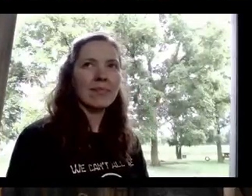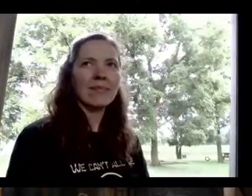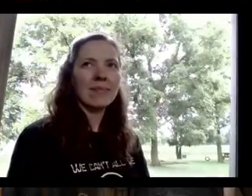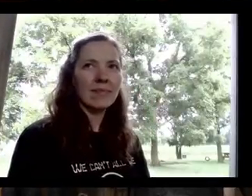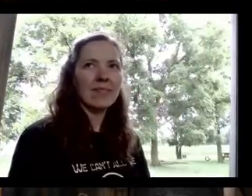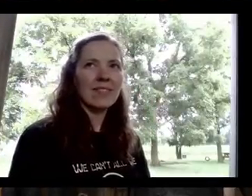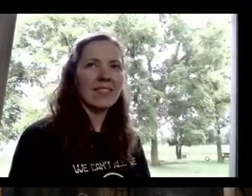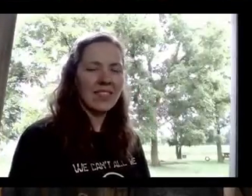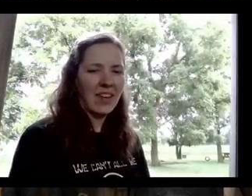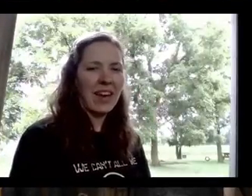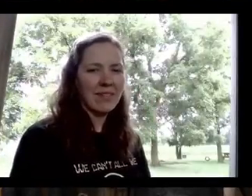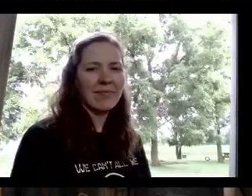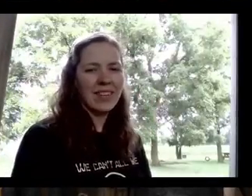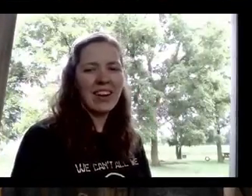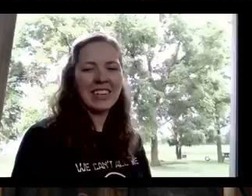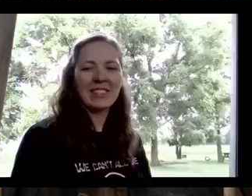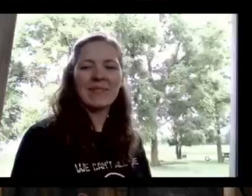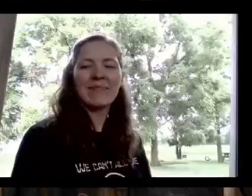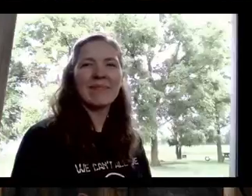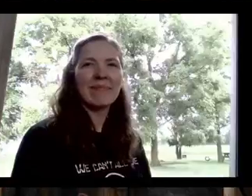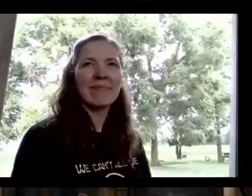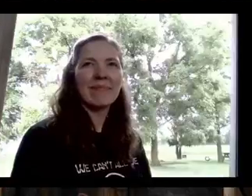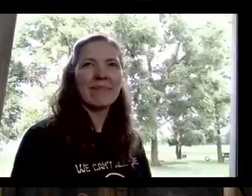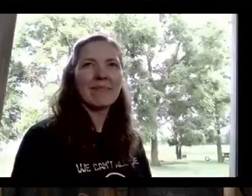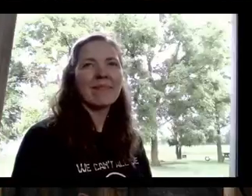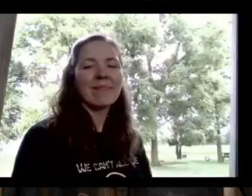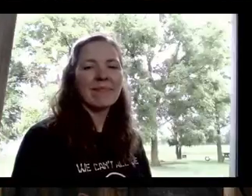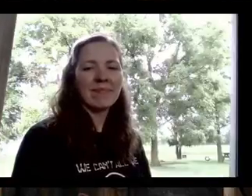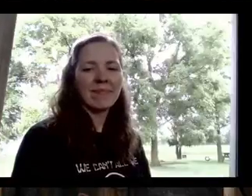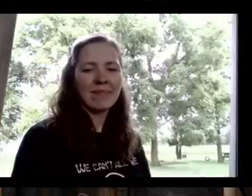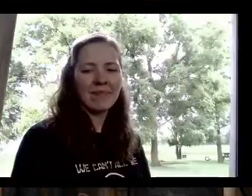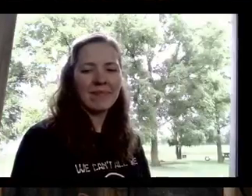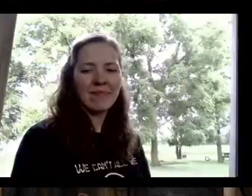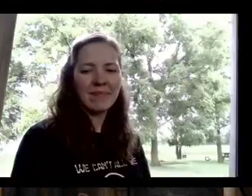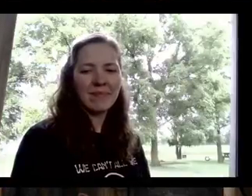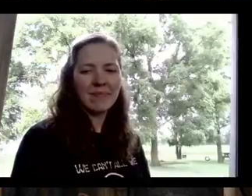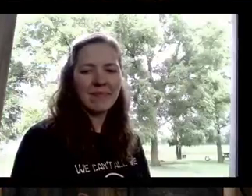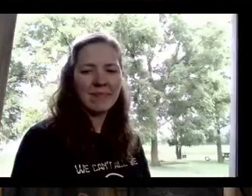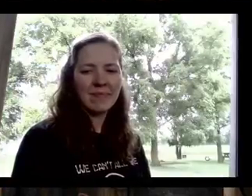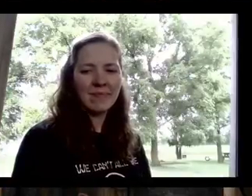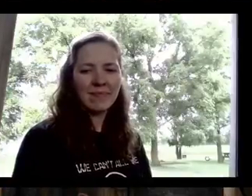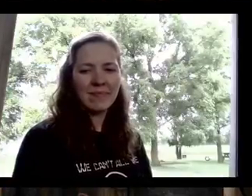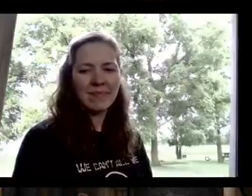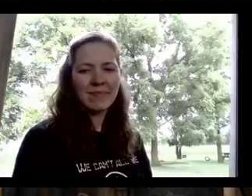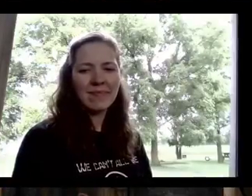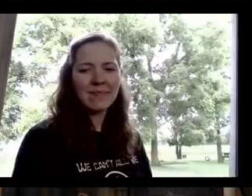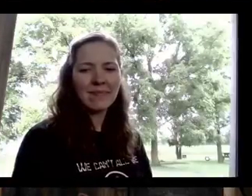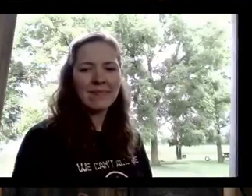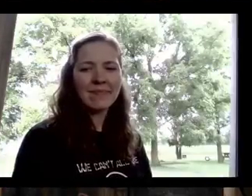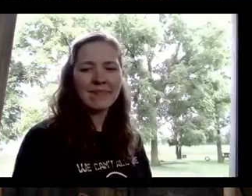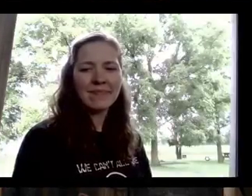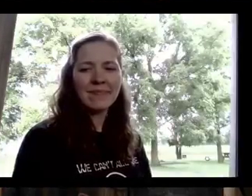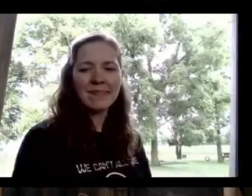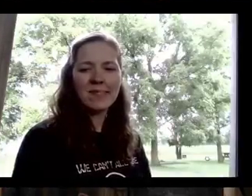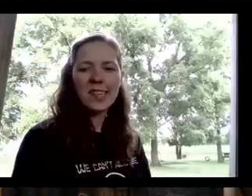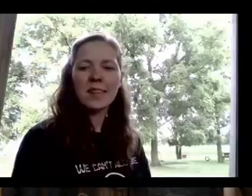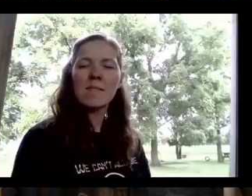just yet, Des. I'll let you know what okay. I do. I want to talk a little bit about hammer design and working with wrought iron. So